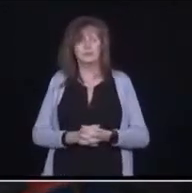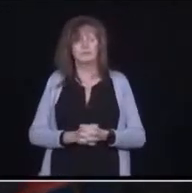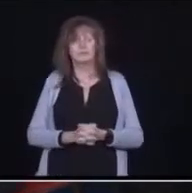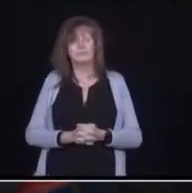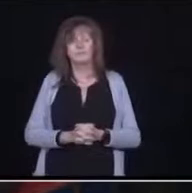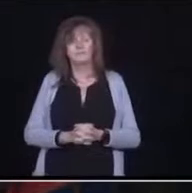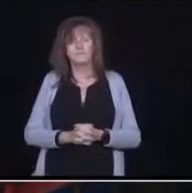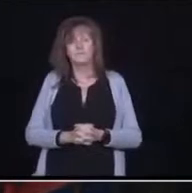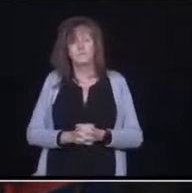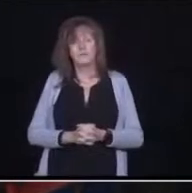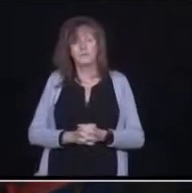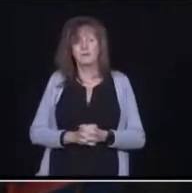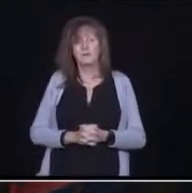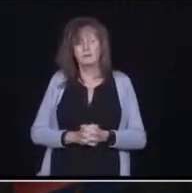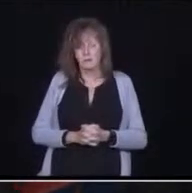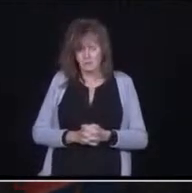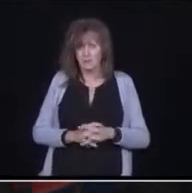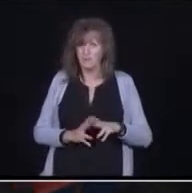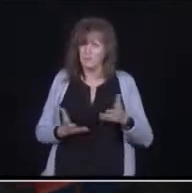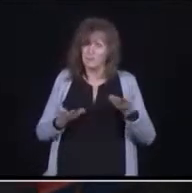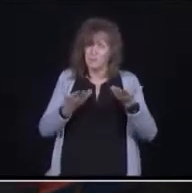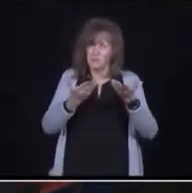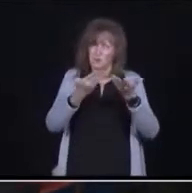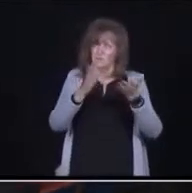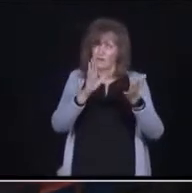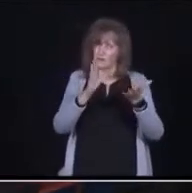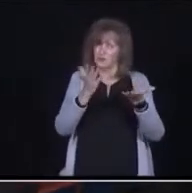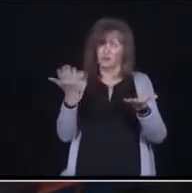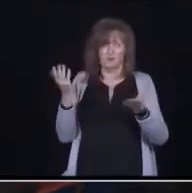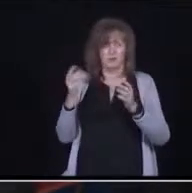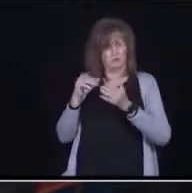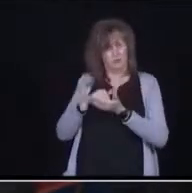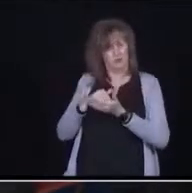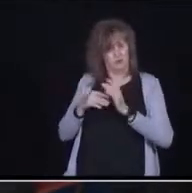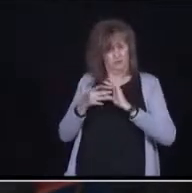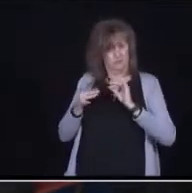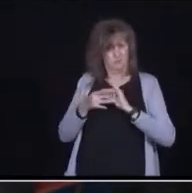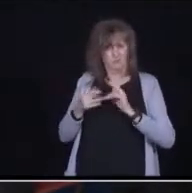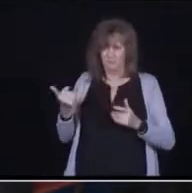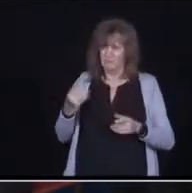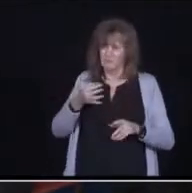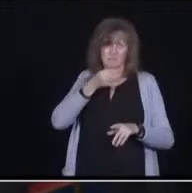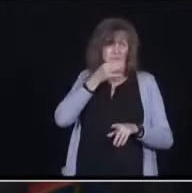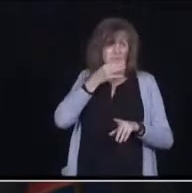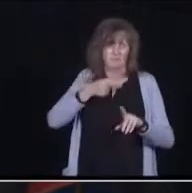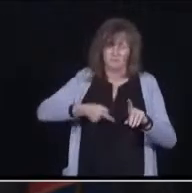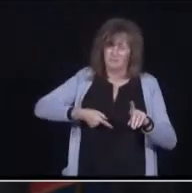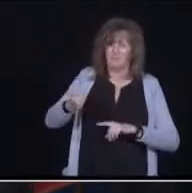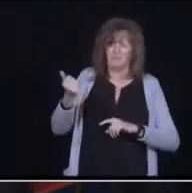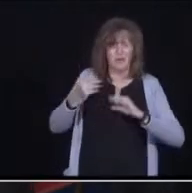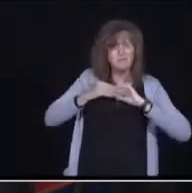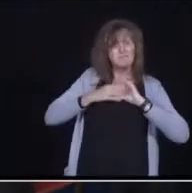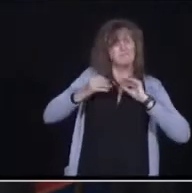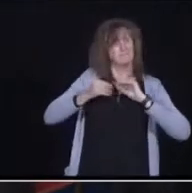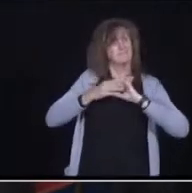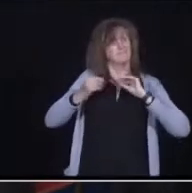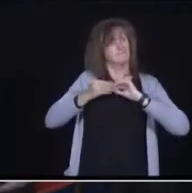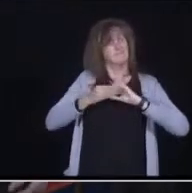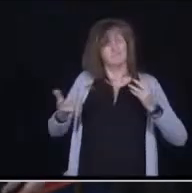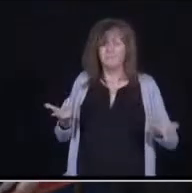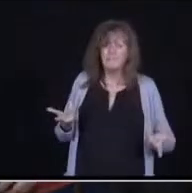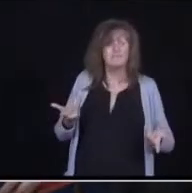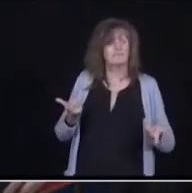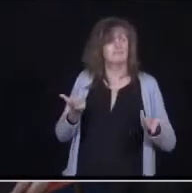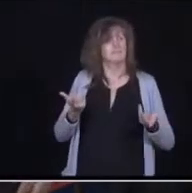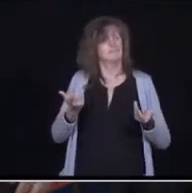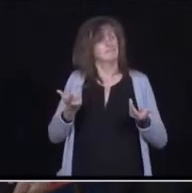listen to the doc. He's a champion. Call him Dr. Dirk, but Dr. Heyer. But folks, you got to all